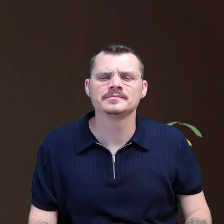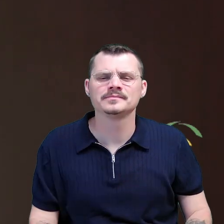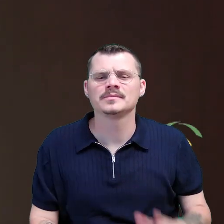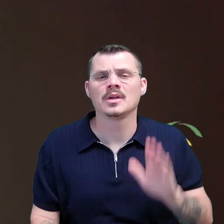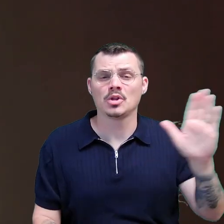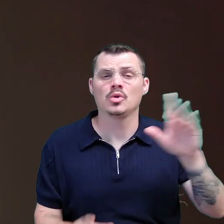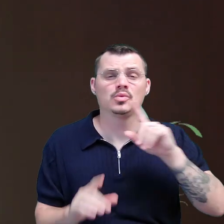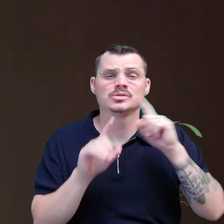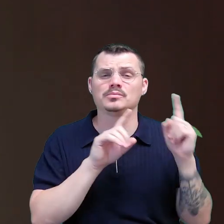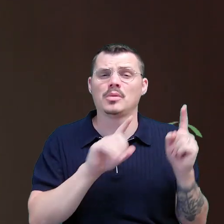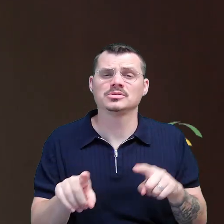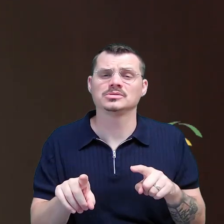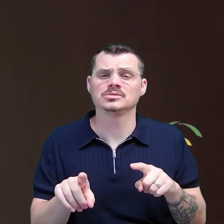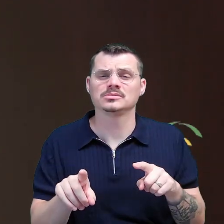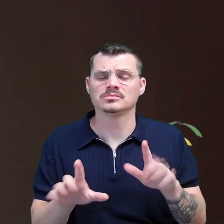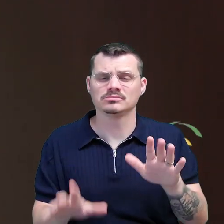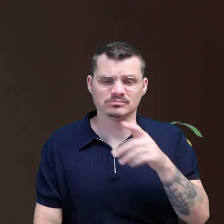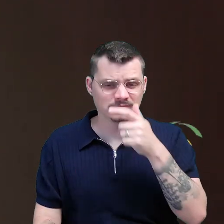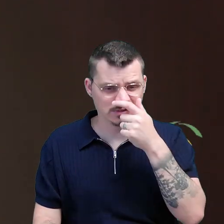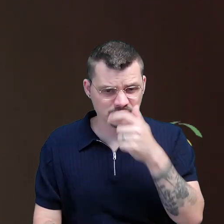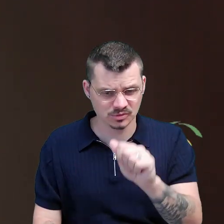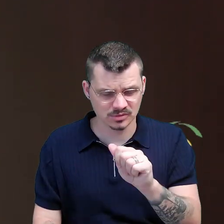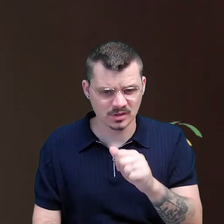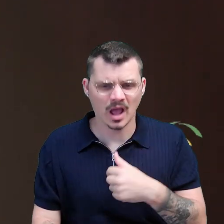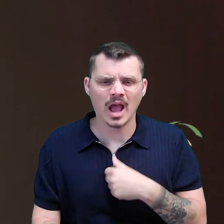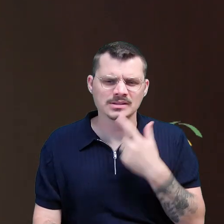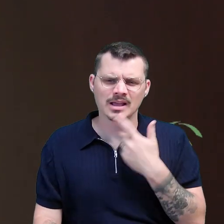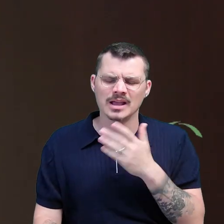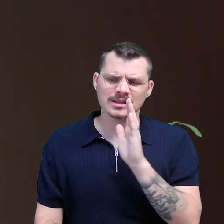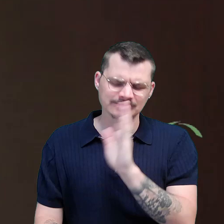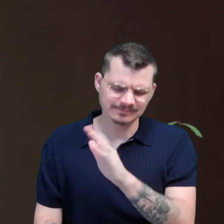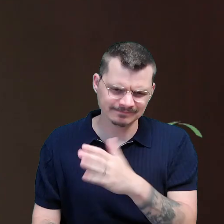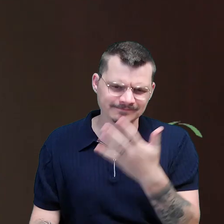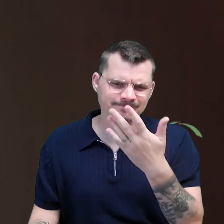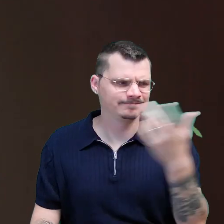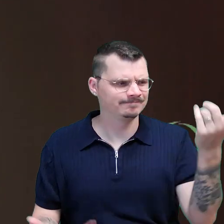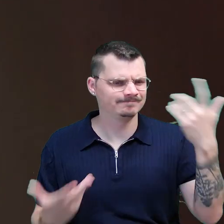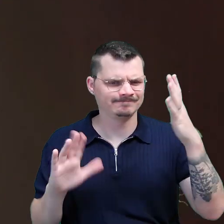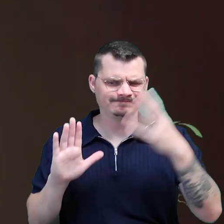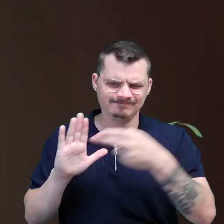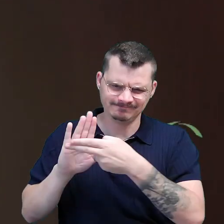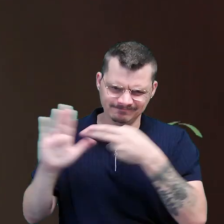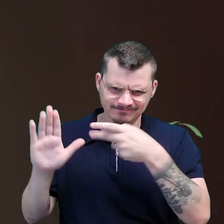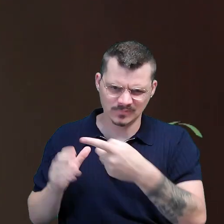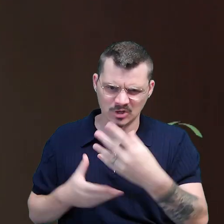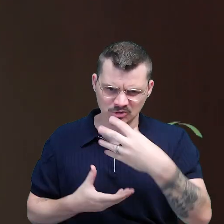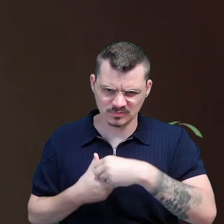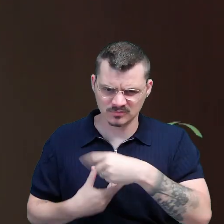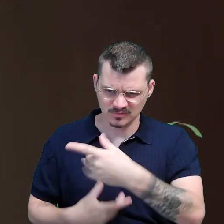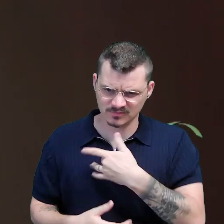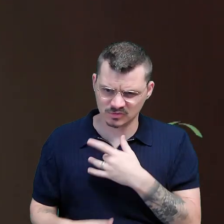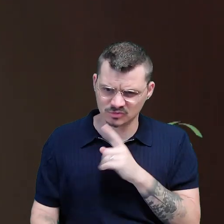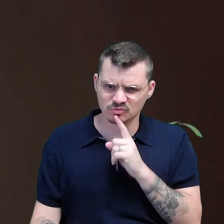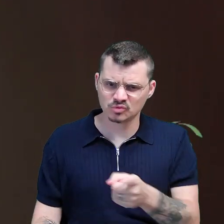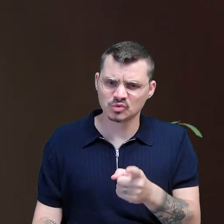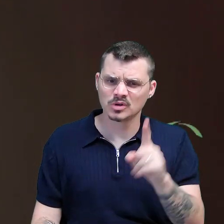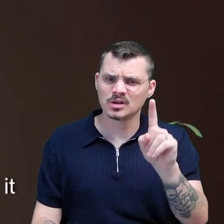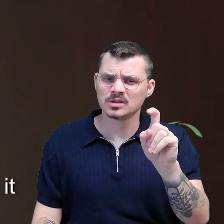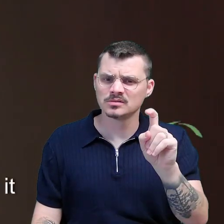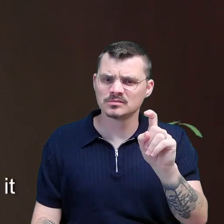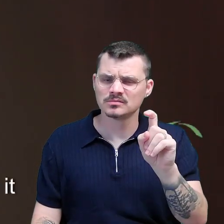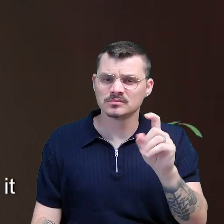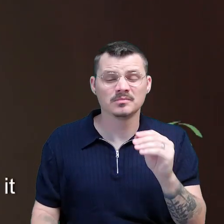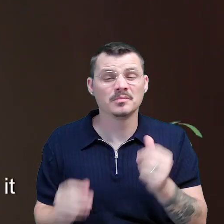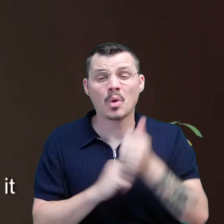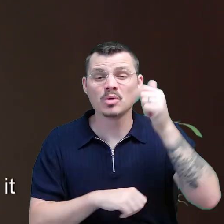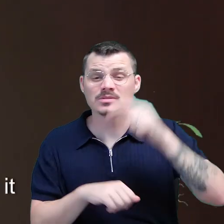well, their responses are interesting. I say, you've got this diagnosis of autism. Do you think it's true?